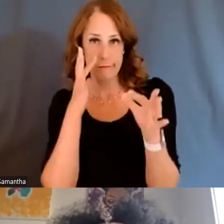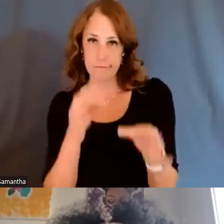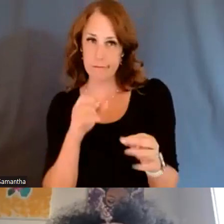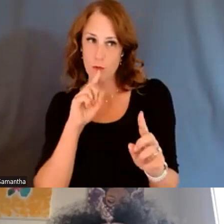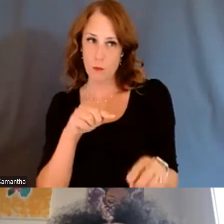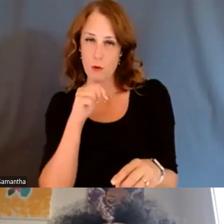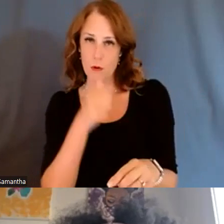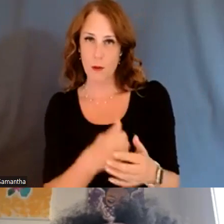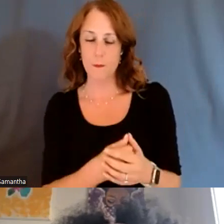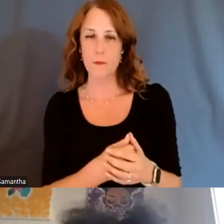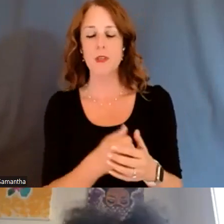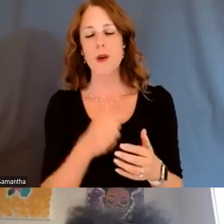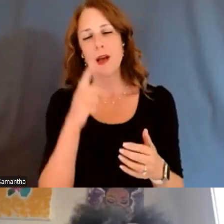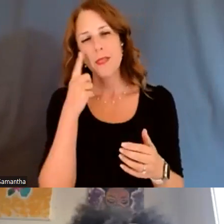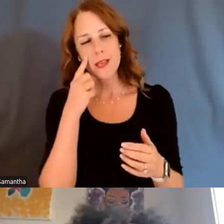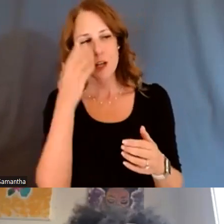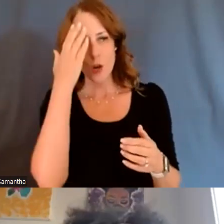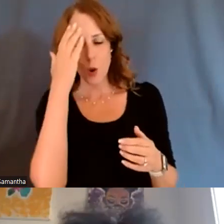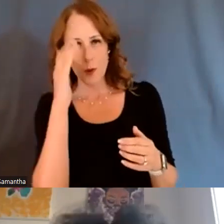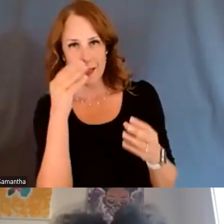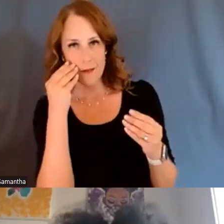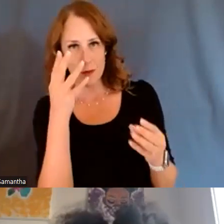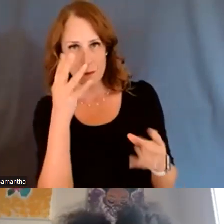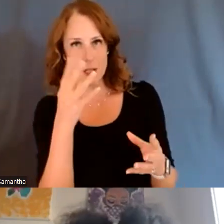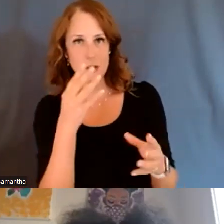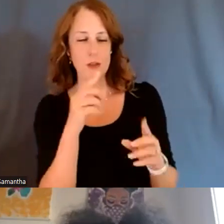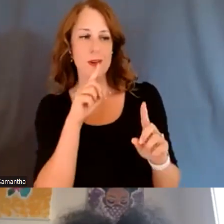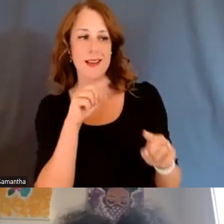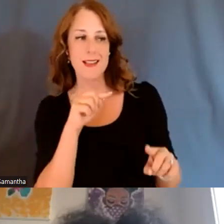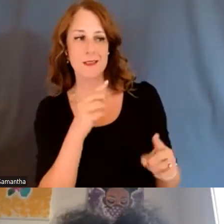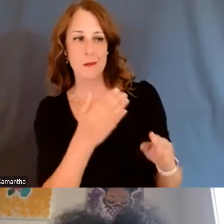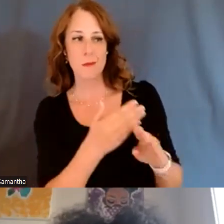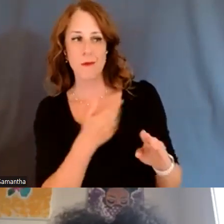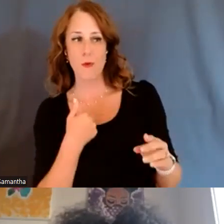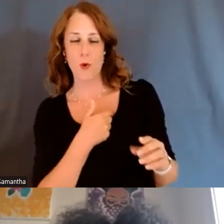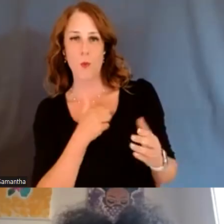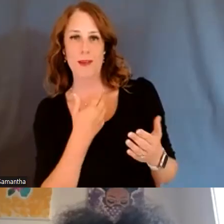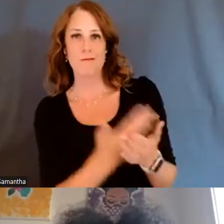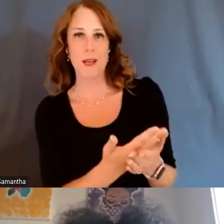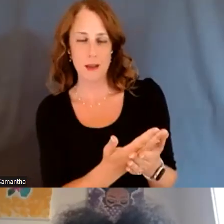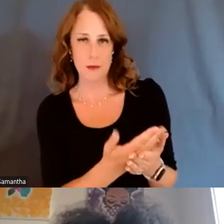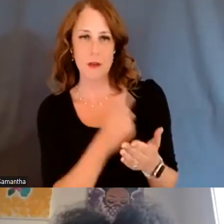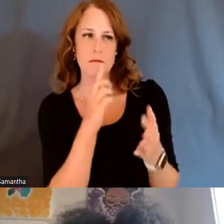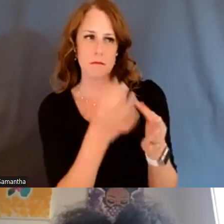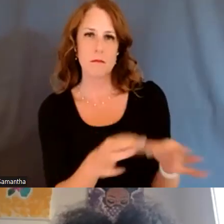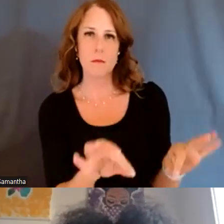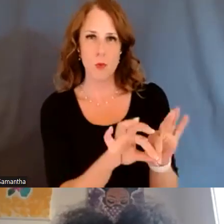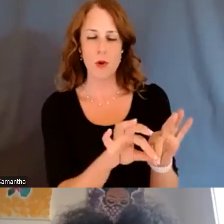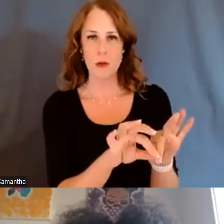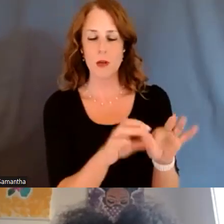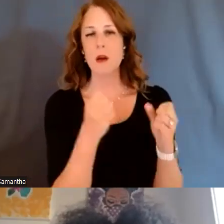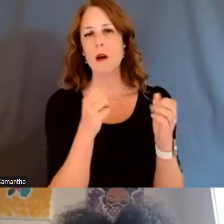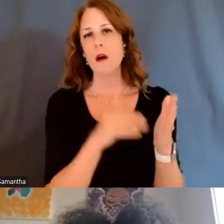think just knowing some of those things and being able to answer some of those questions before we get in there is really important. And then I think a lot of patients